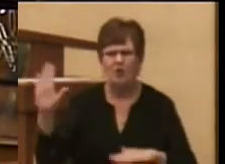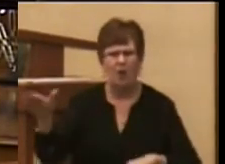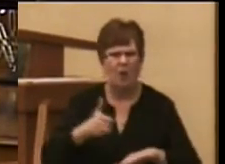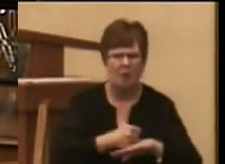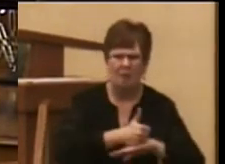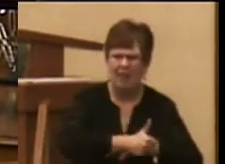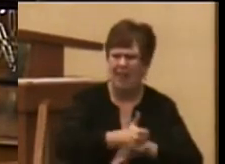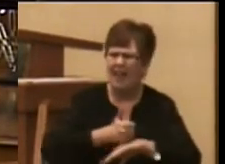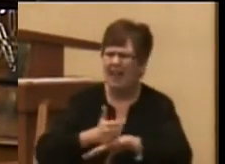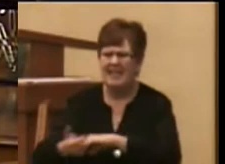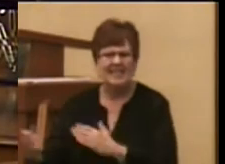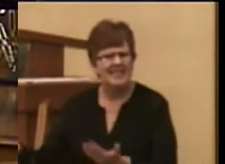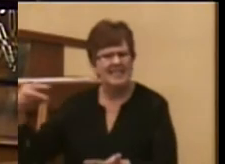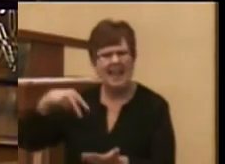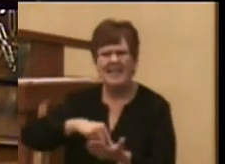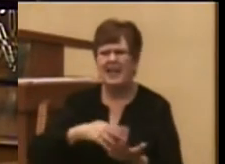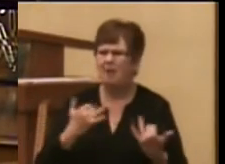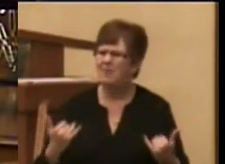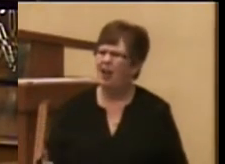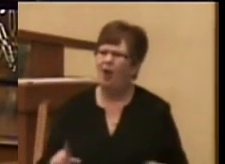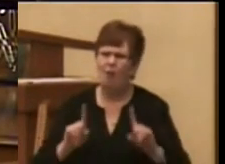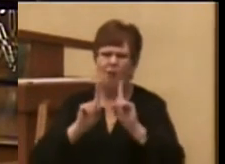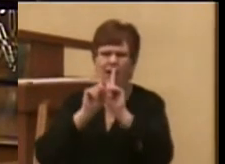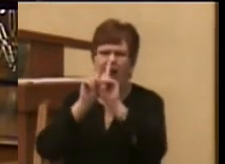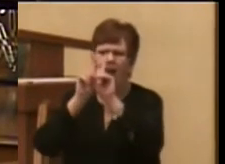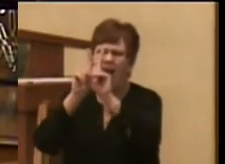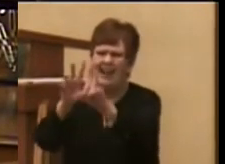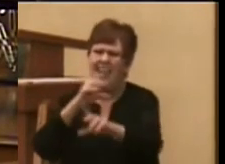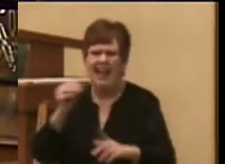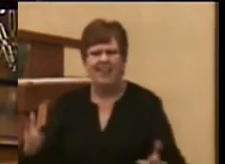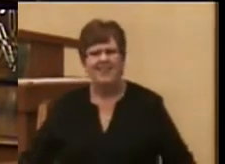Stand up now, walk and